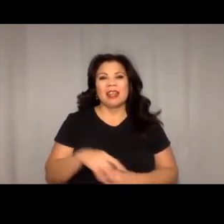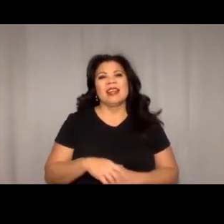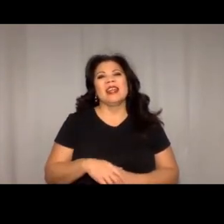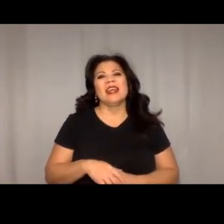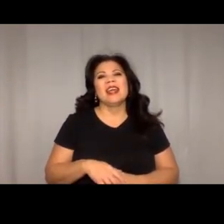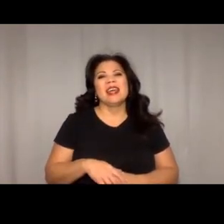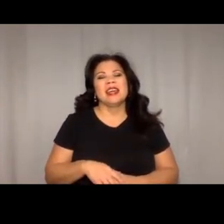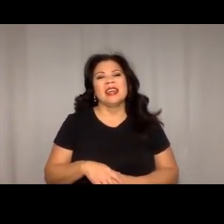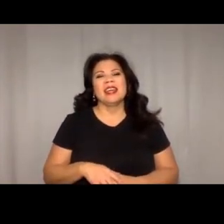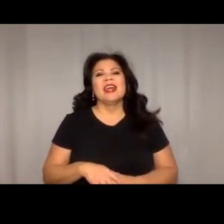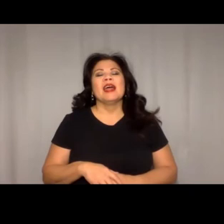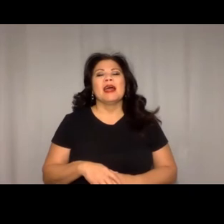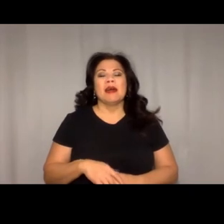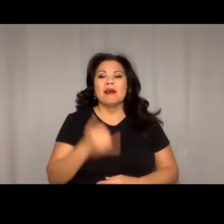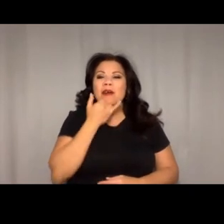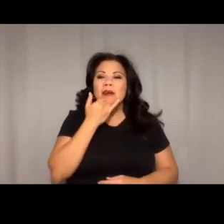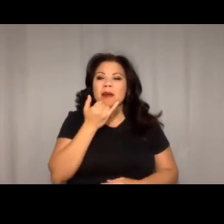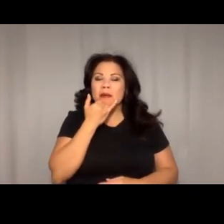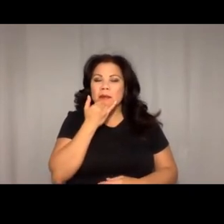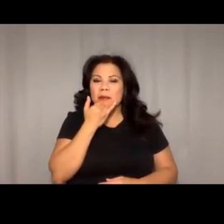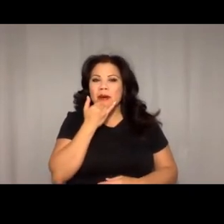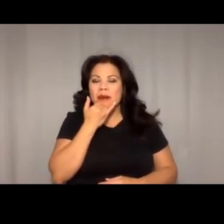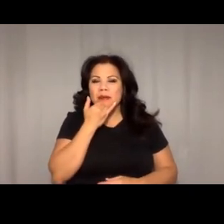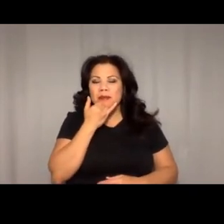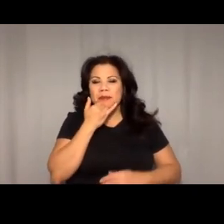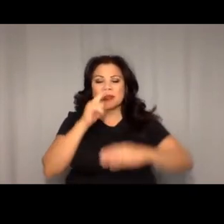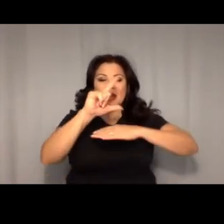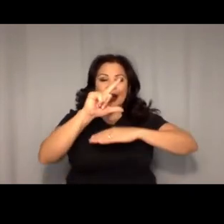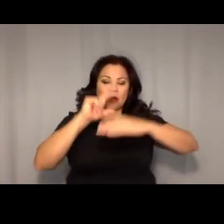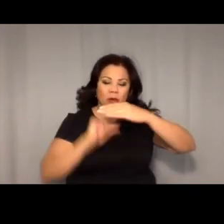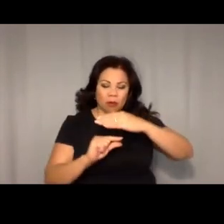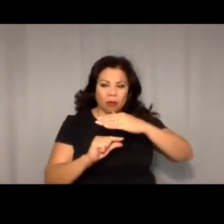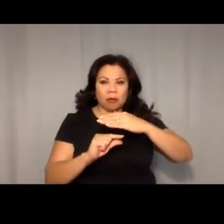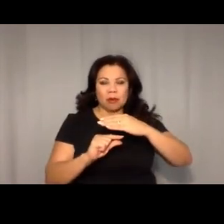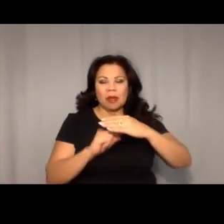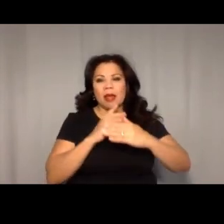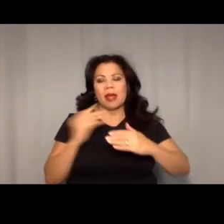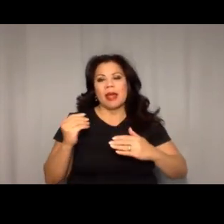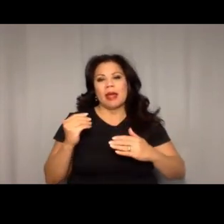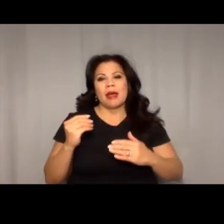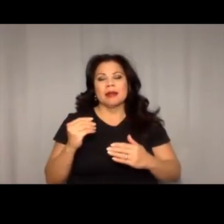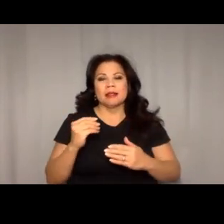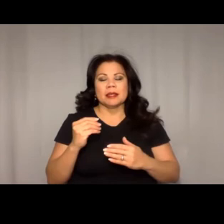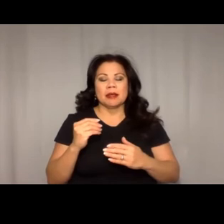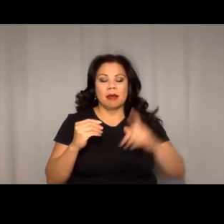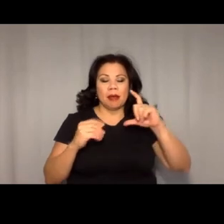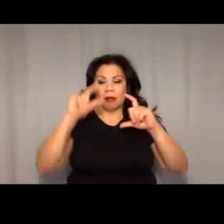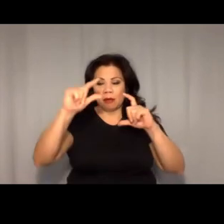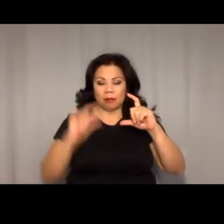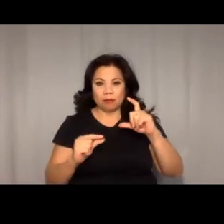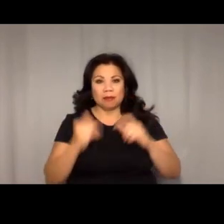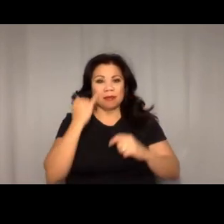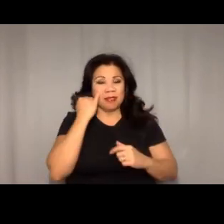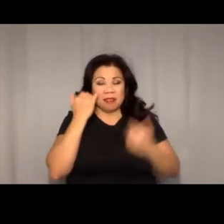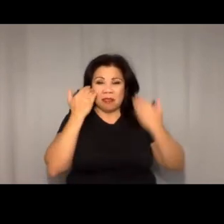improper. Sorry, improper and mixed numbers. So let's see what we're talking about. All right, if you don't know what an improper or mixed